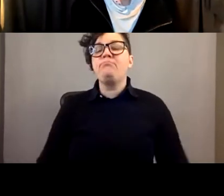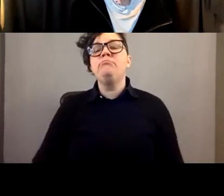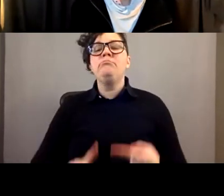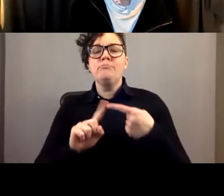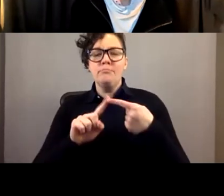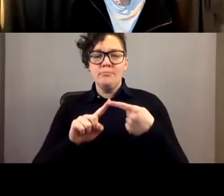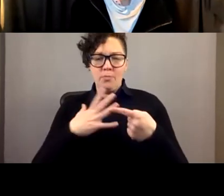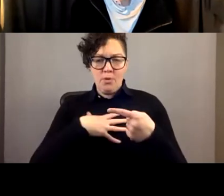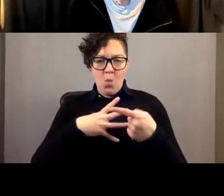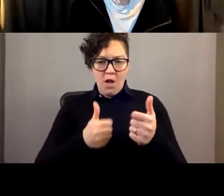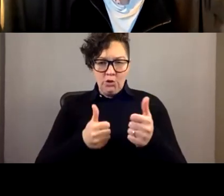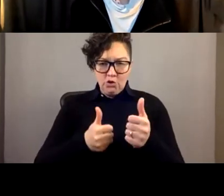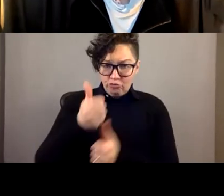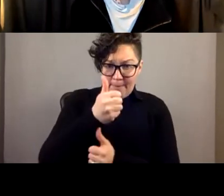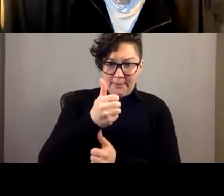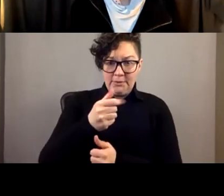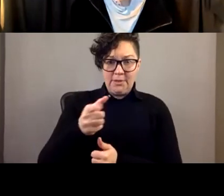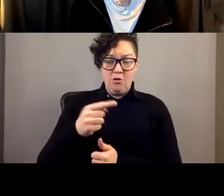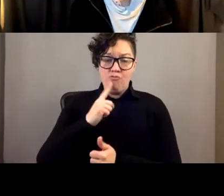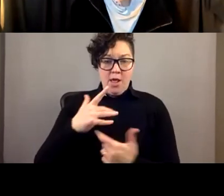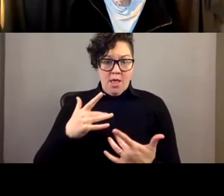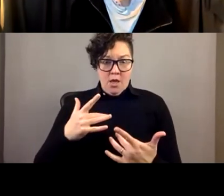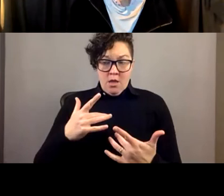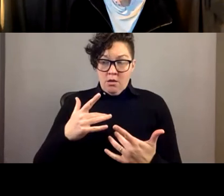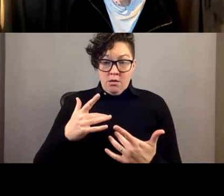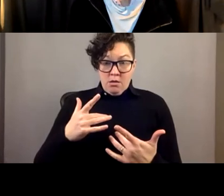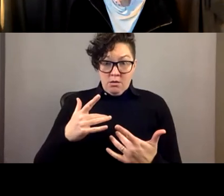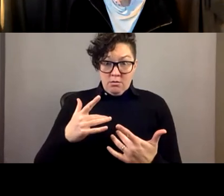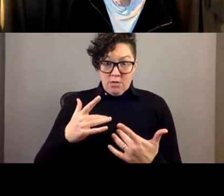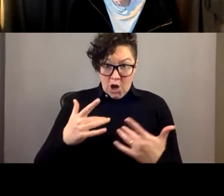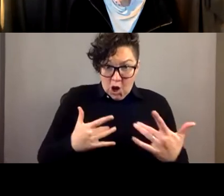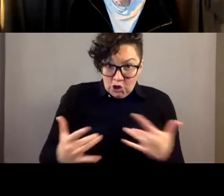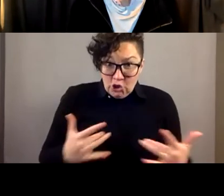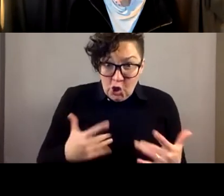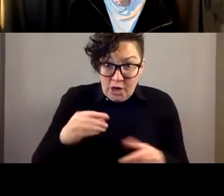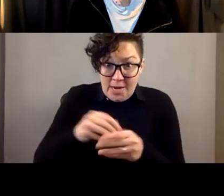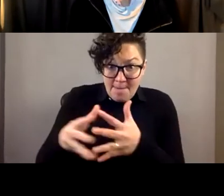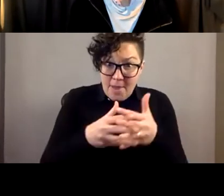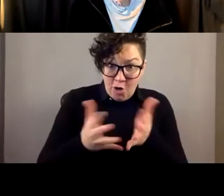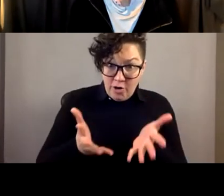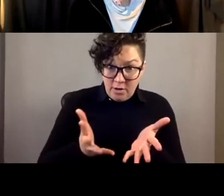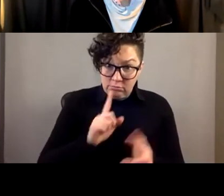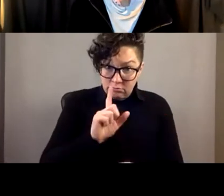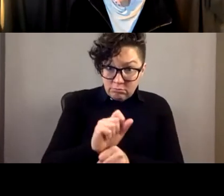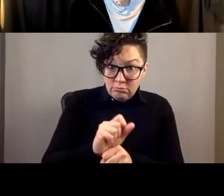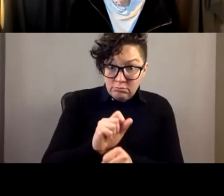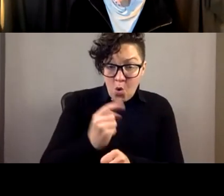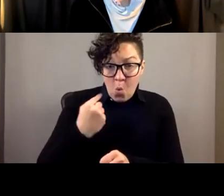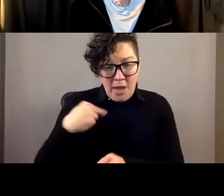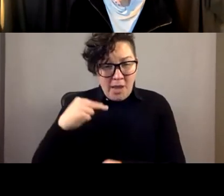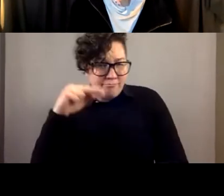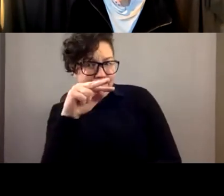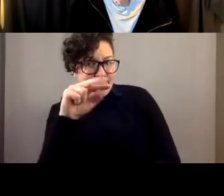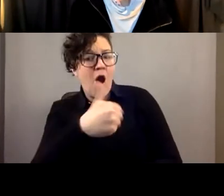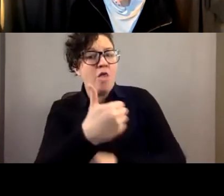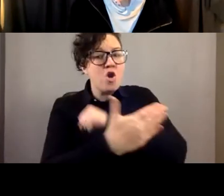white supremacy especially concerning in America? Are there lessons that America can view from other countries who've done